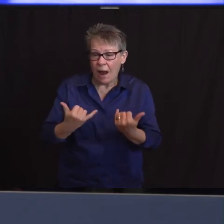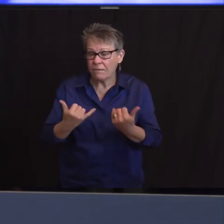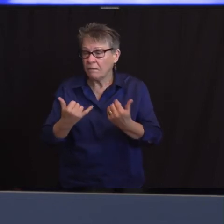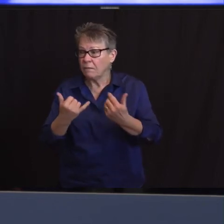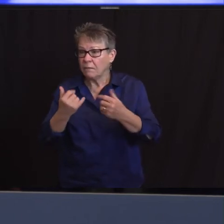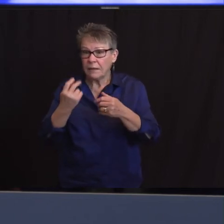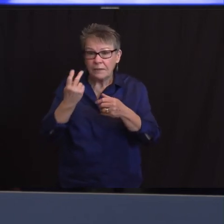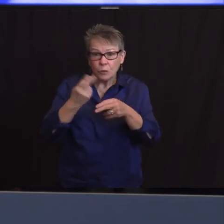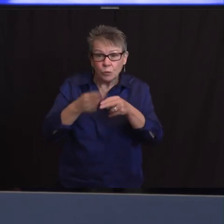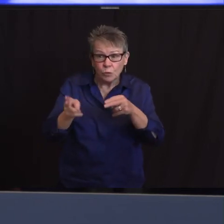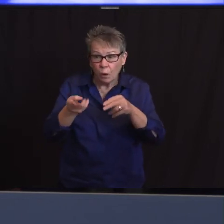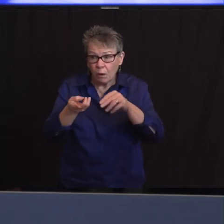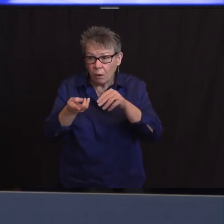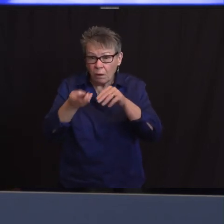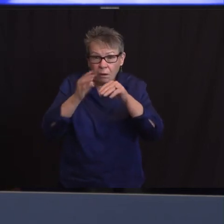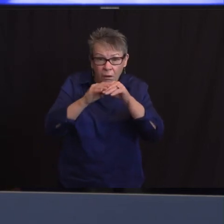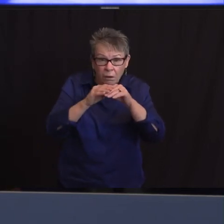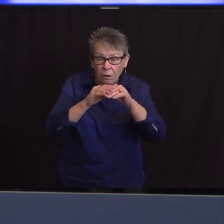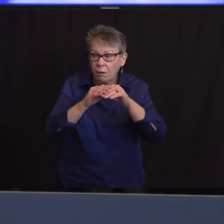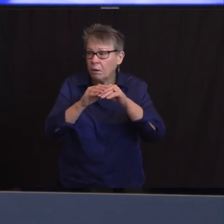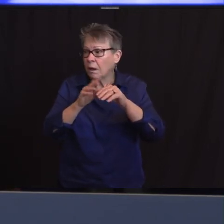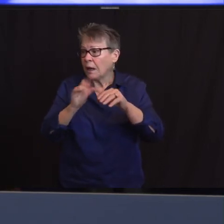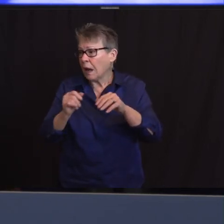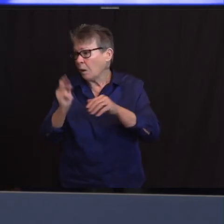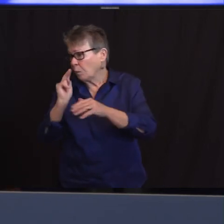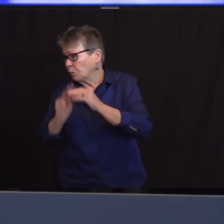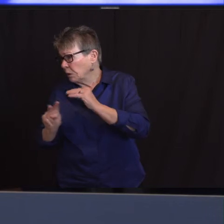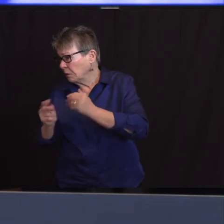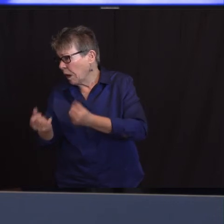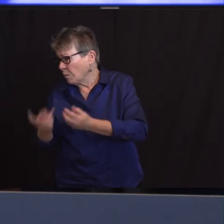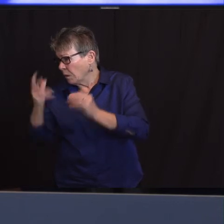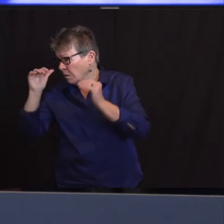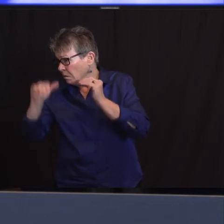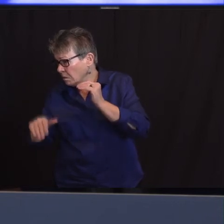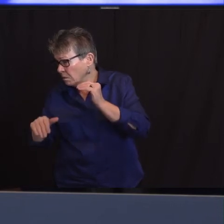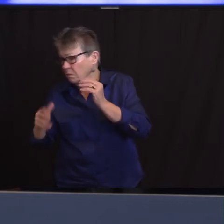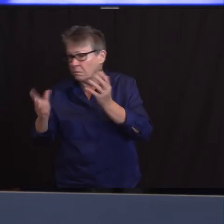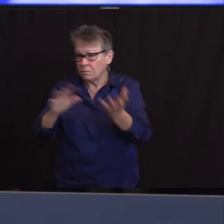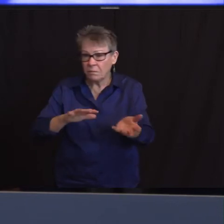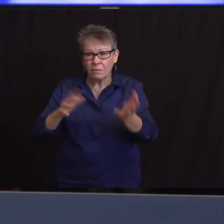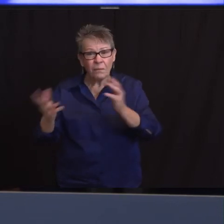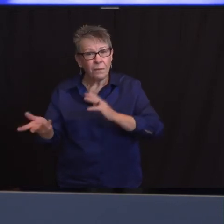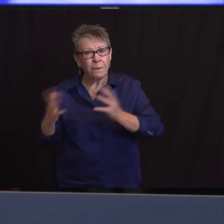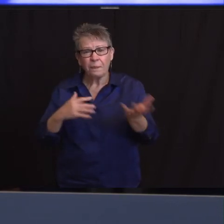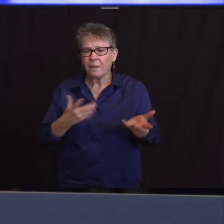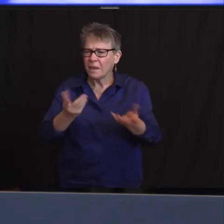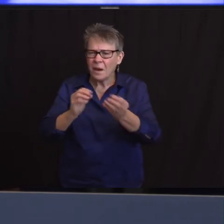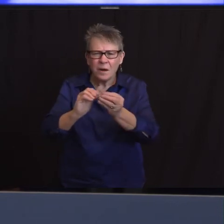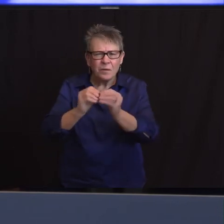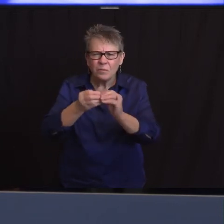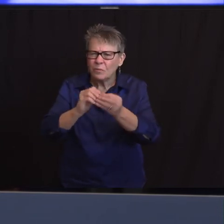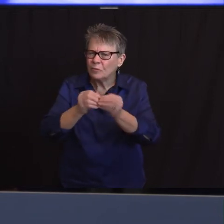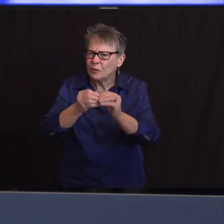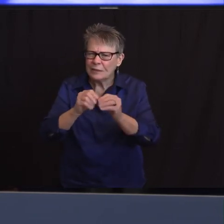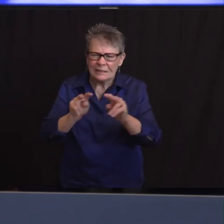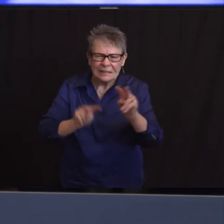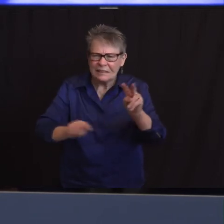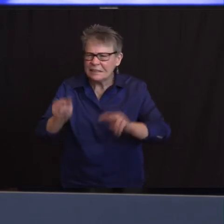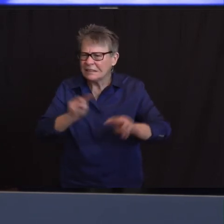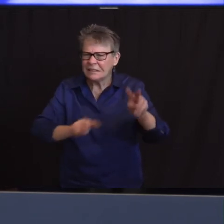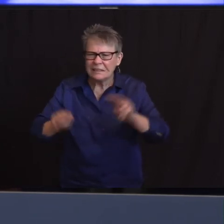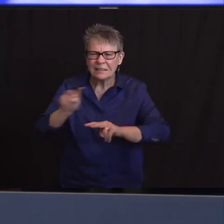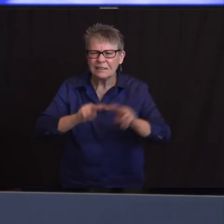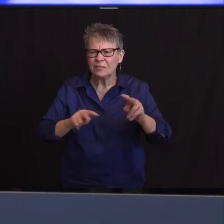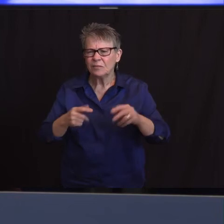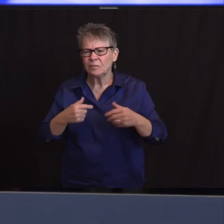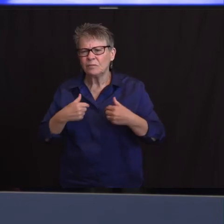for. On the other hand, on the statistics, remember our main goal is to prevent morbidity and mortality. So the